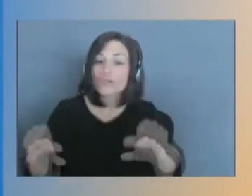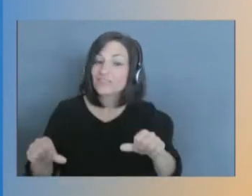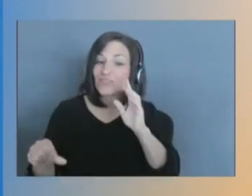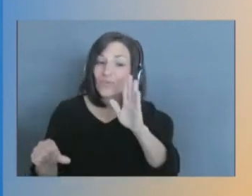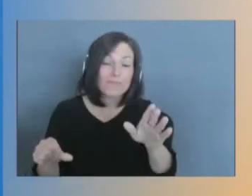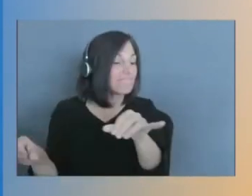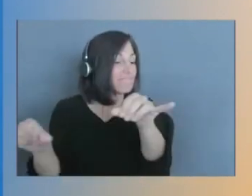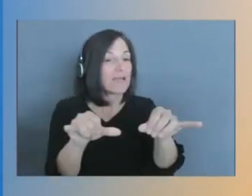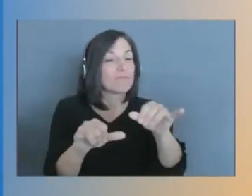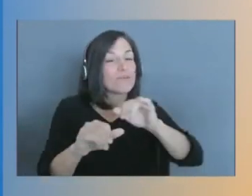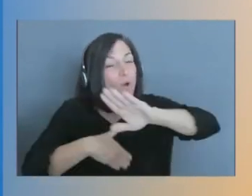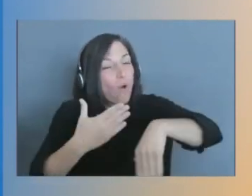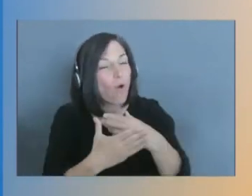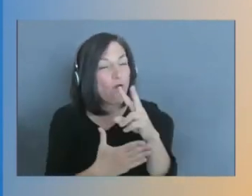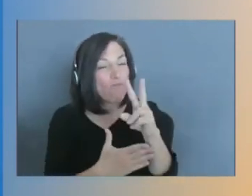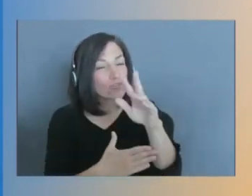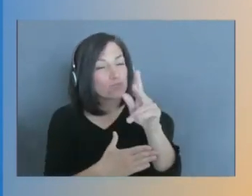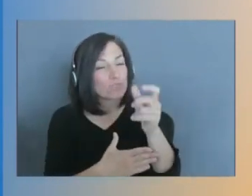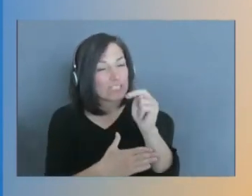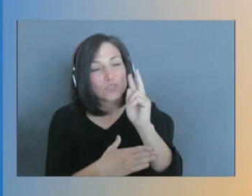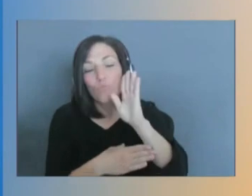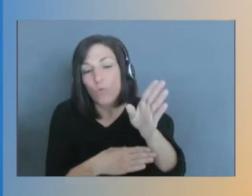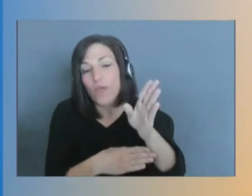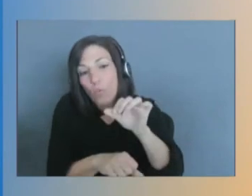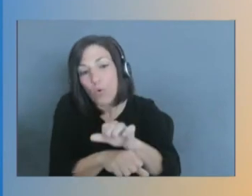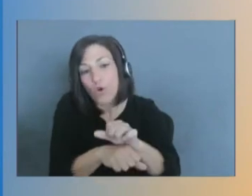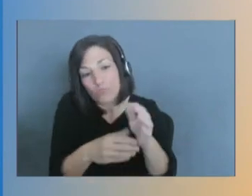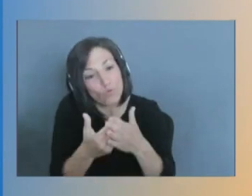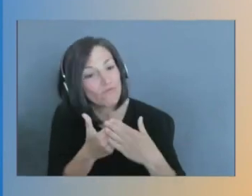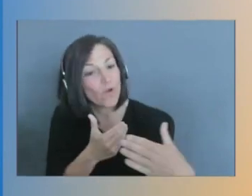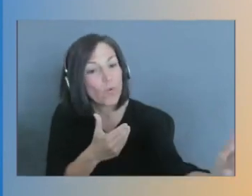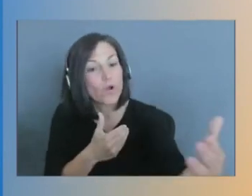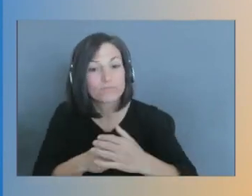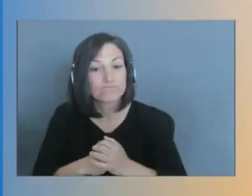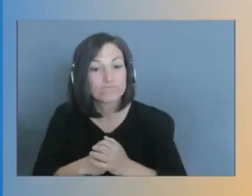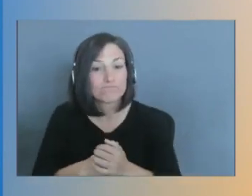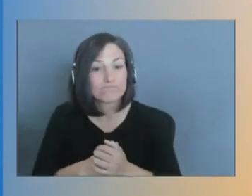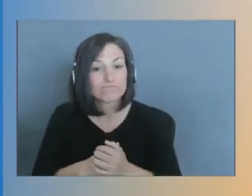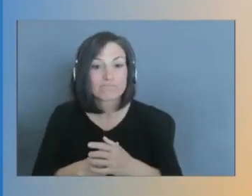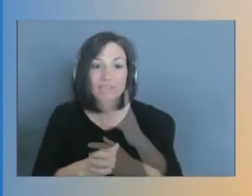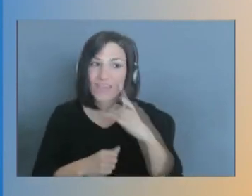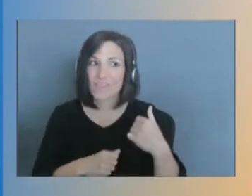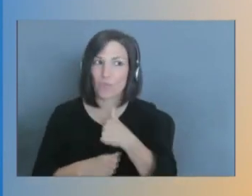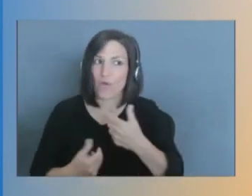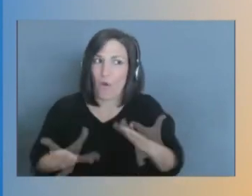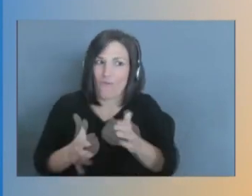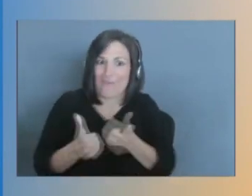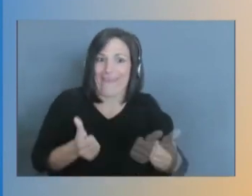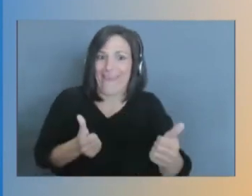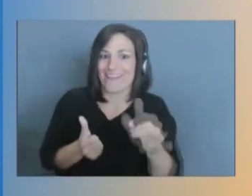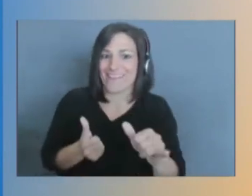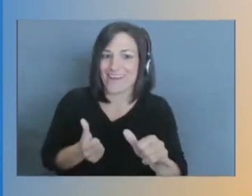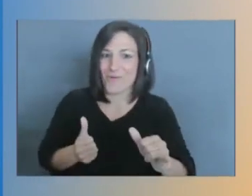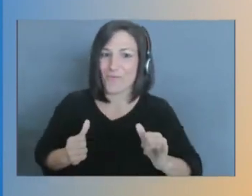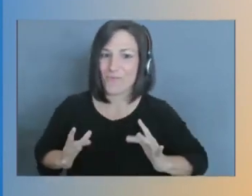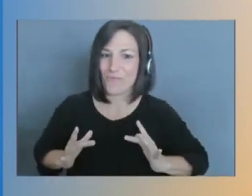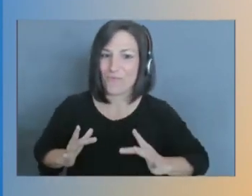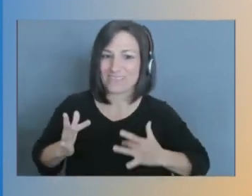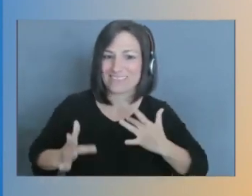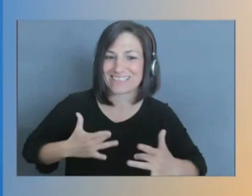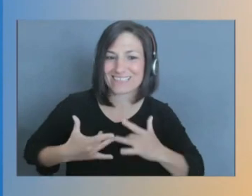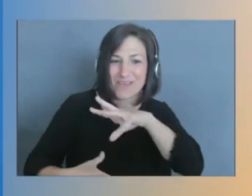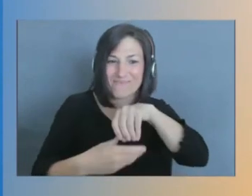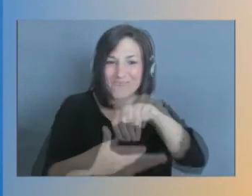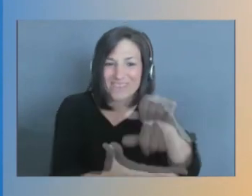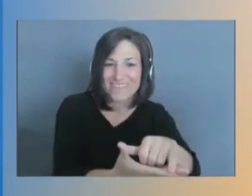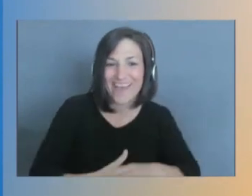forward. And I think we've got a pretty big head start on that, which is super exciting to be a part of. Awesome. Well, wish